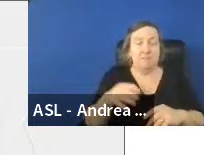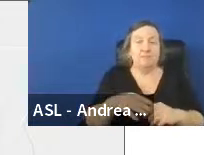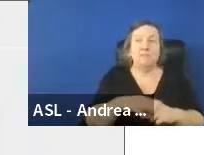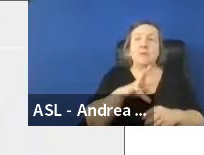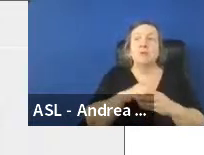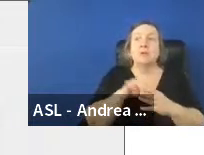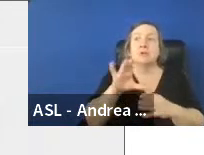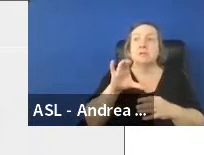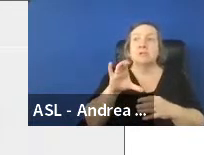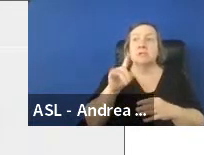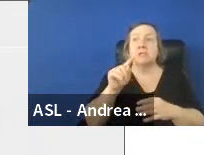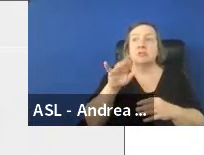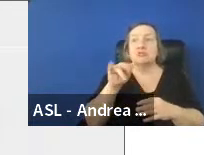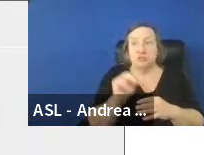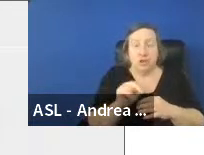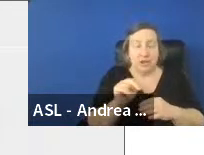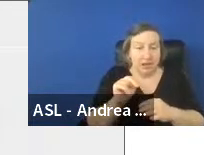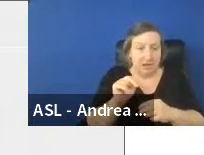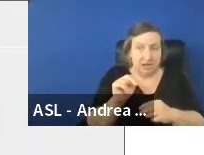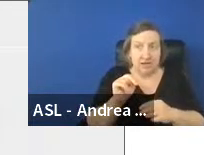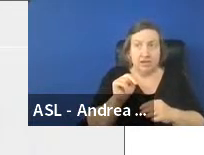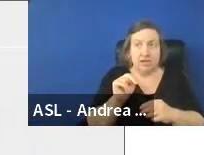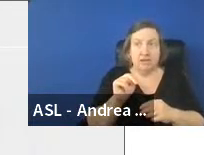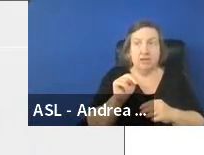their existing